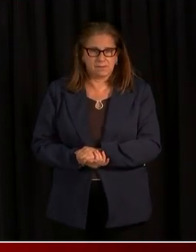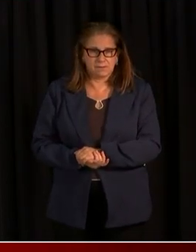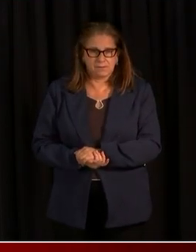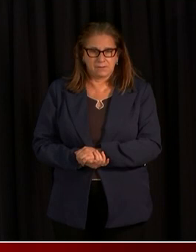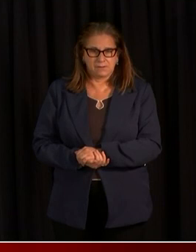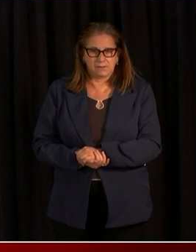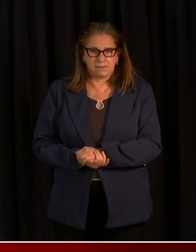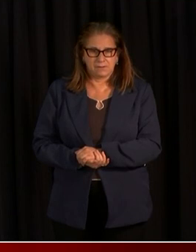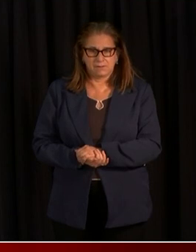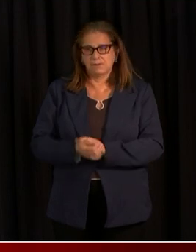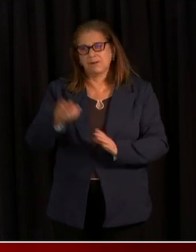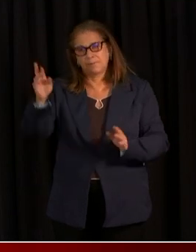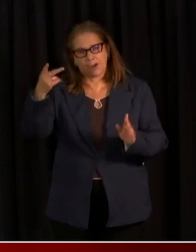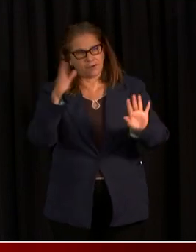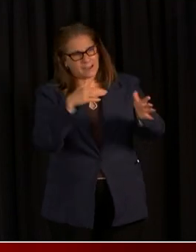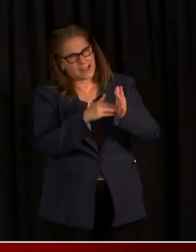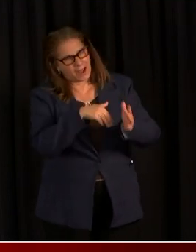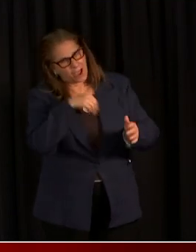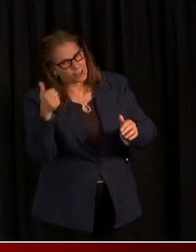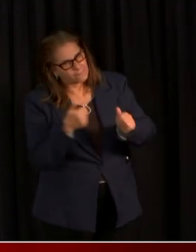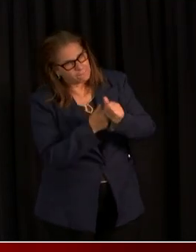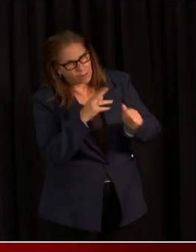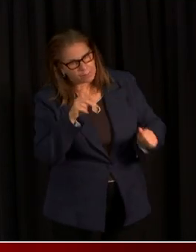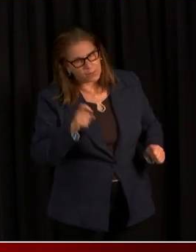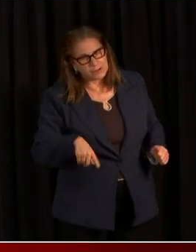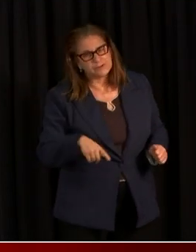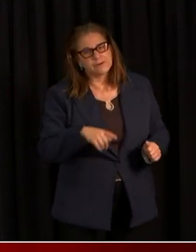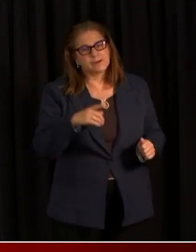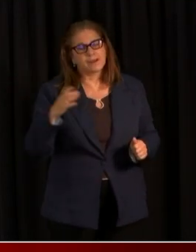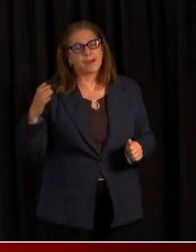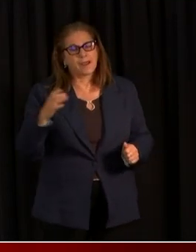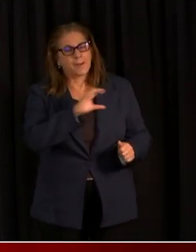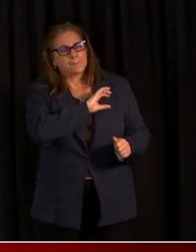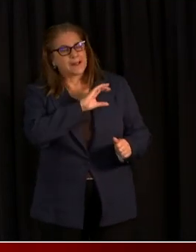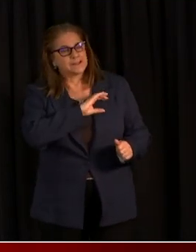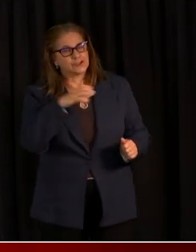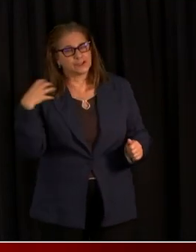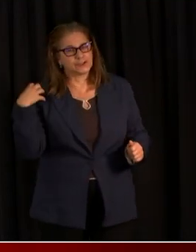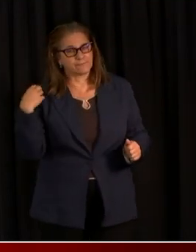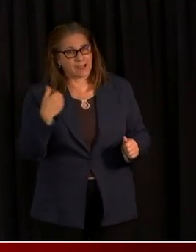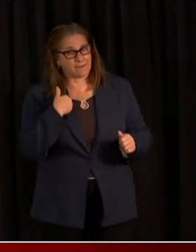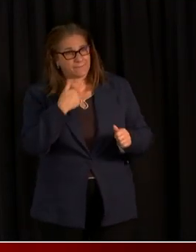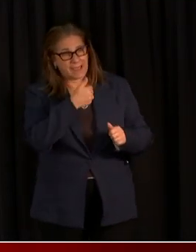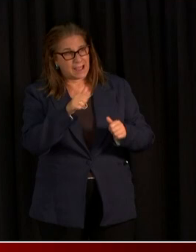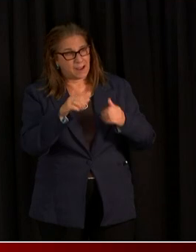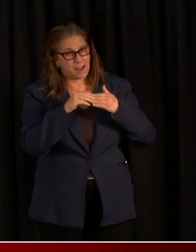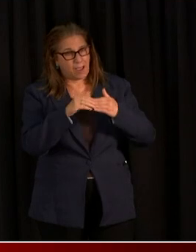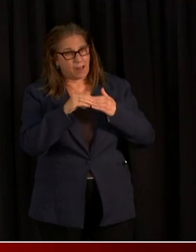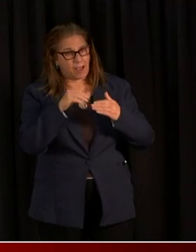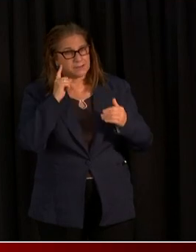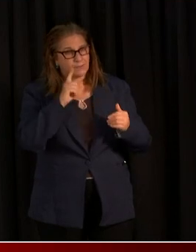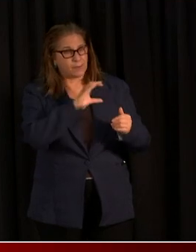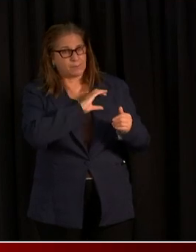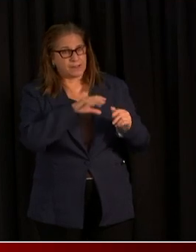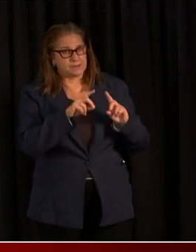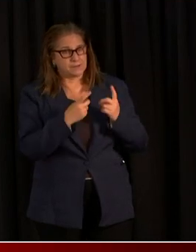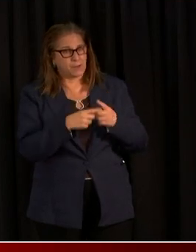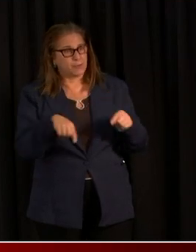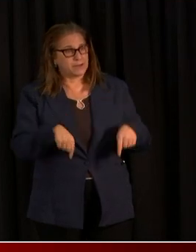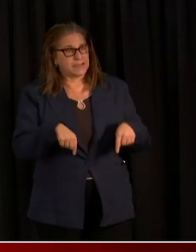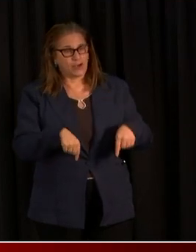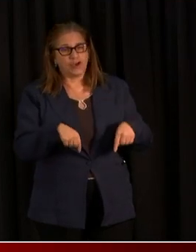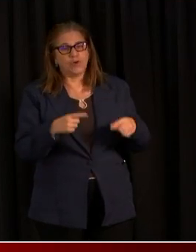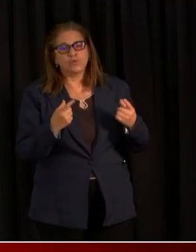Is Chief Newsham giving any guidance to his officers on what they should do if they find themselves in a situation where